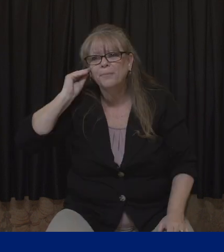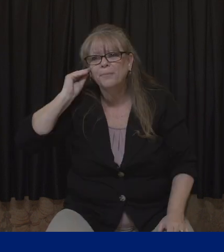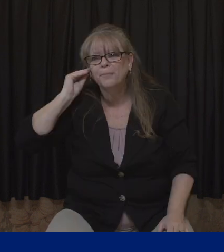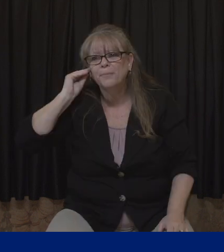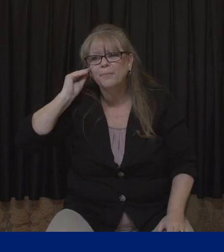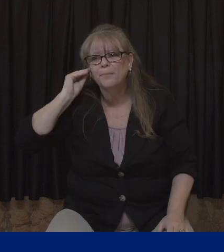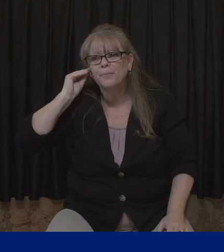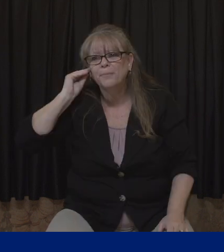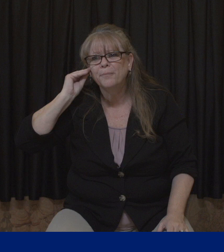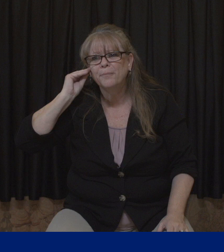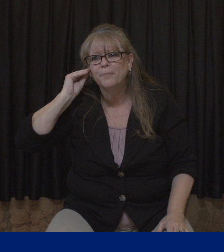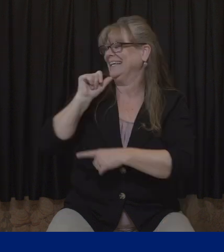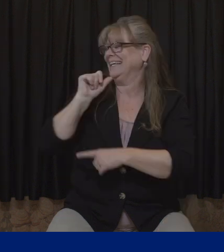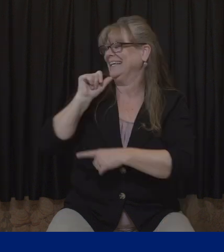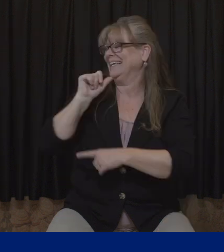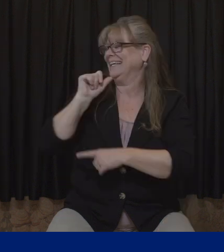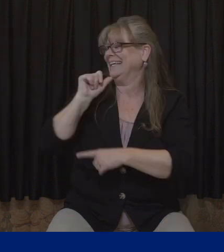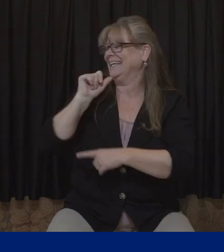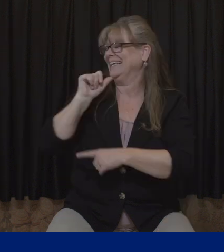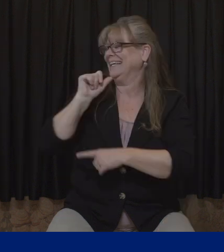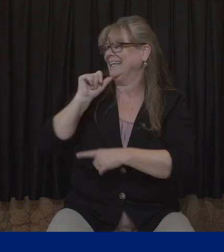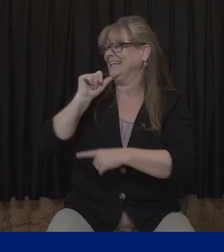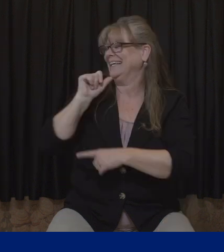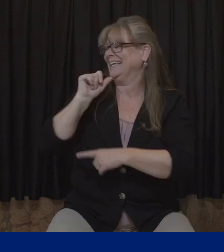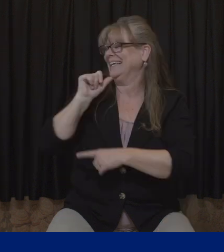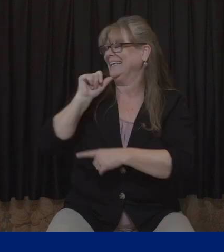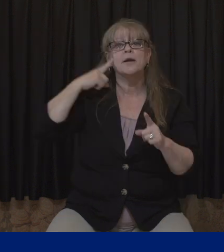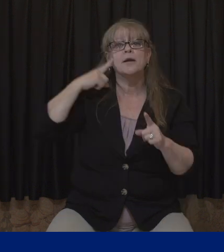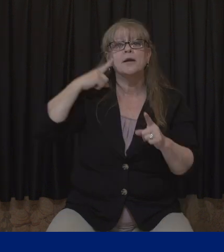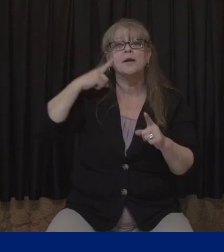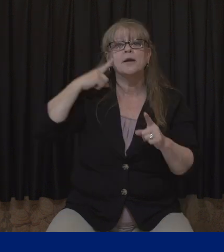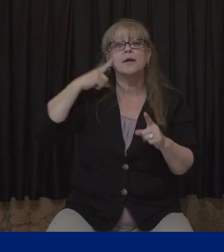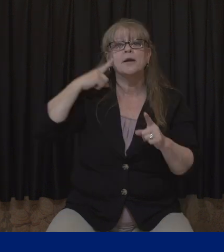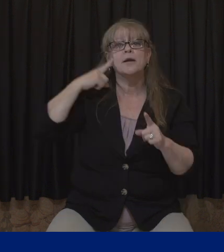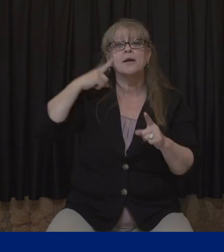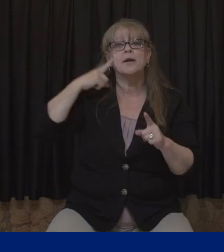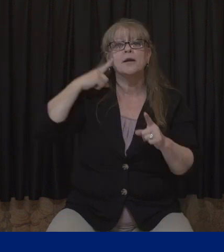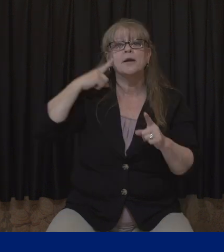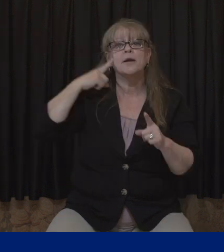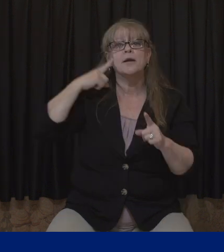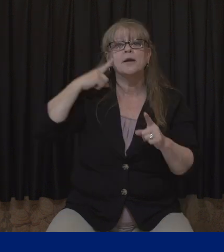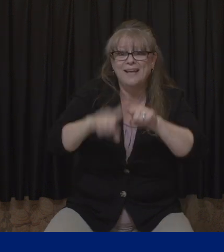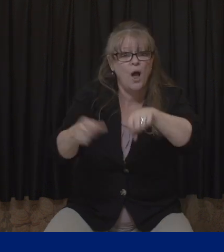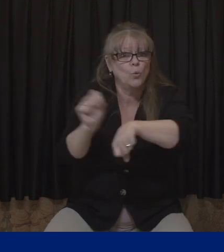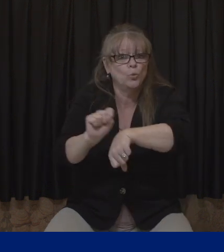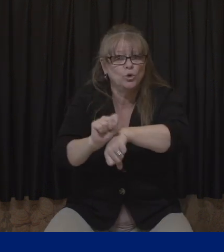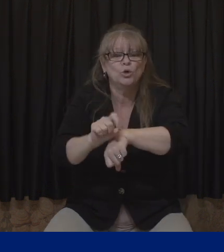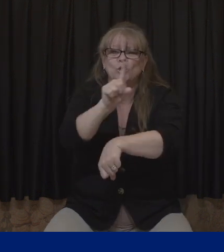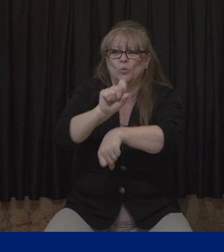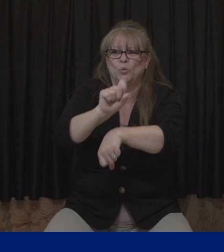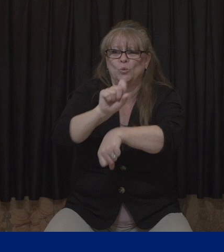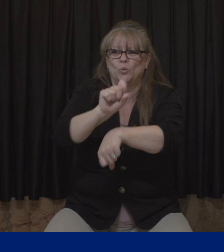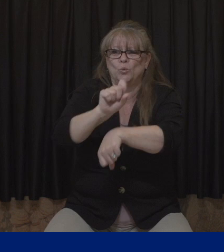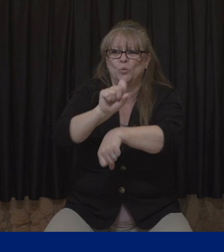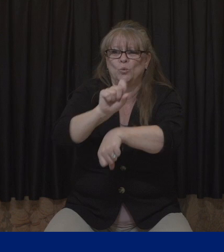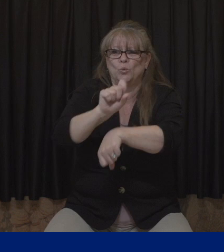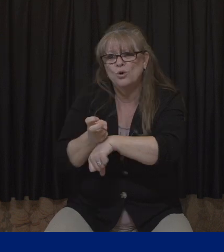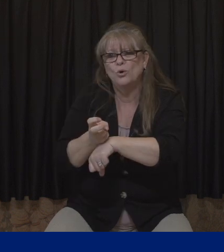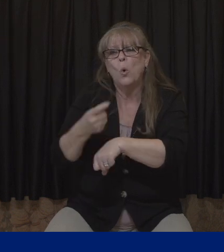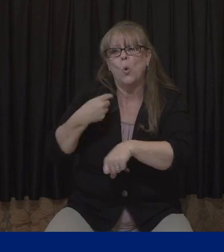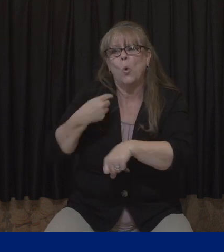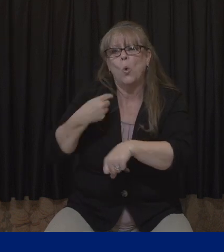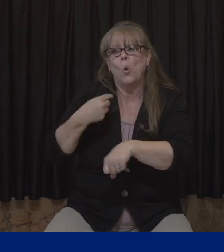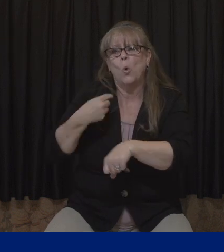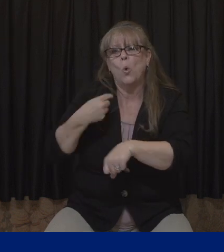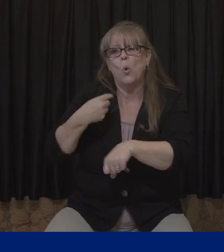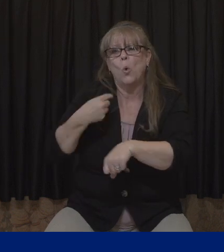the economy, for individuals who can't earn a living. Very, very, very difficult. So we said, here's why we're doing it. We had to describe this and justify this to the people of